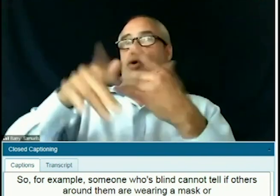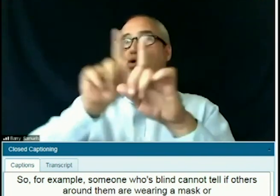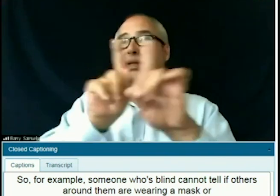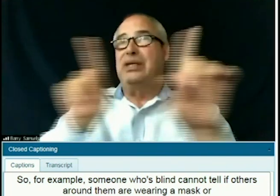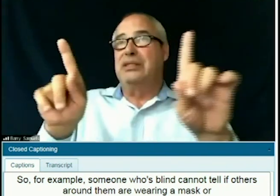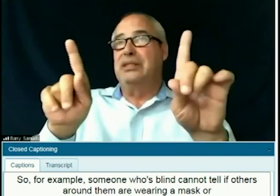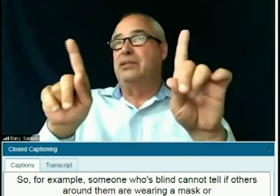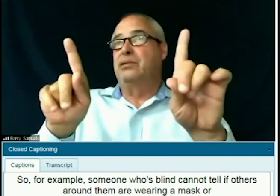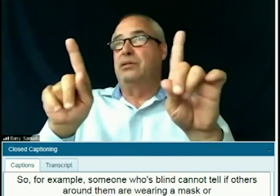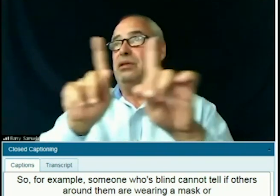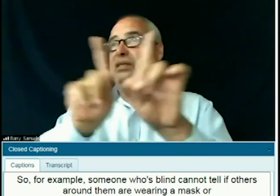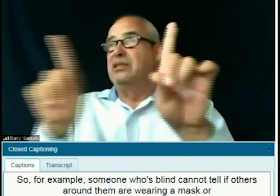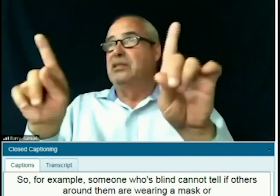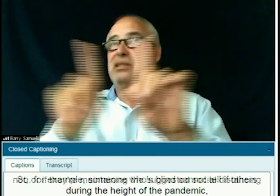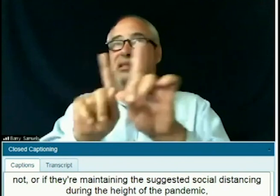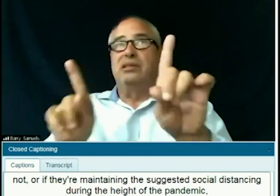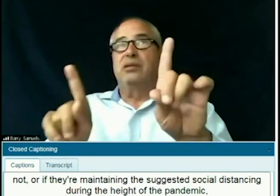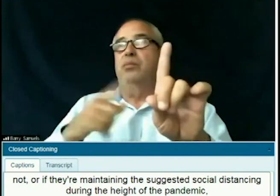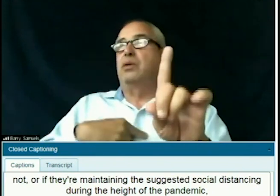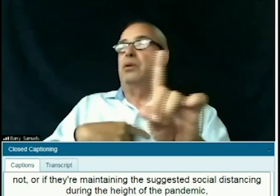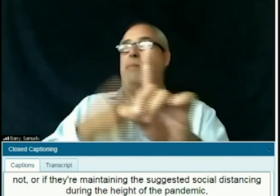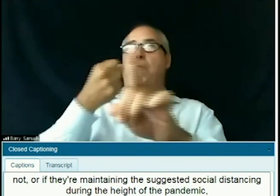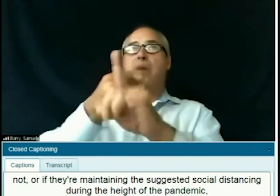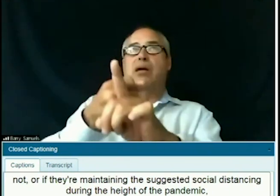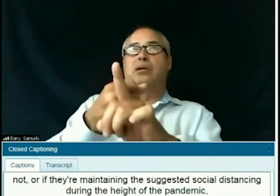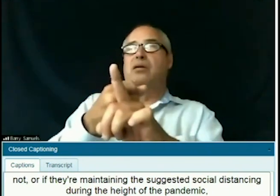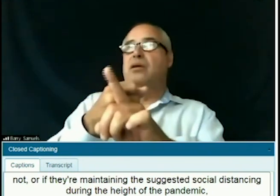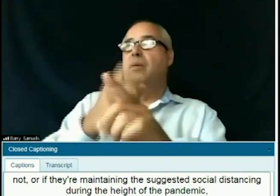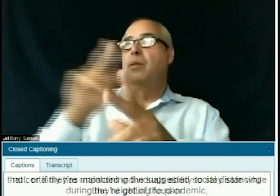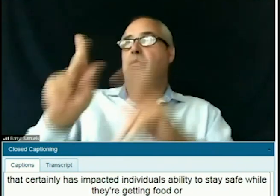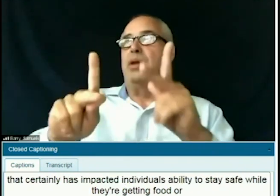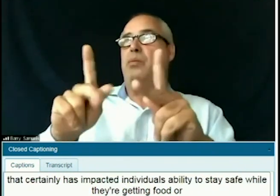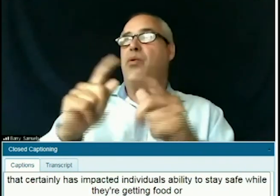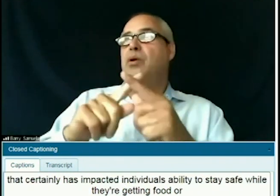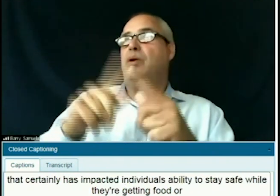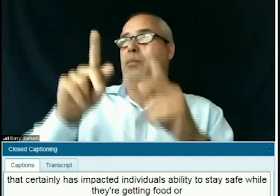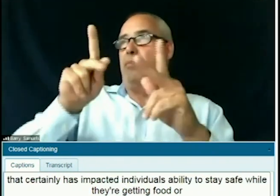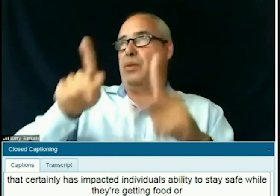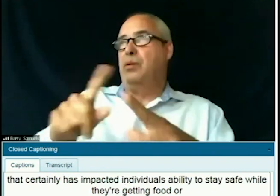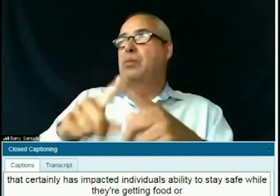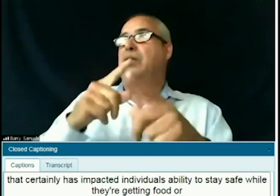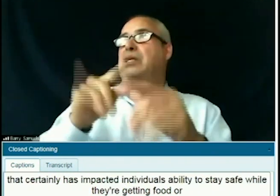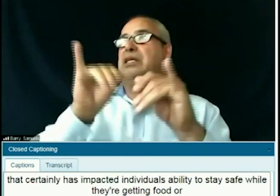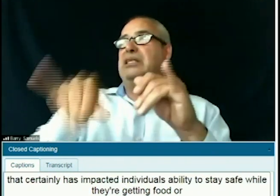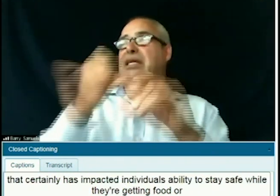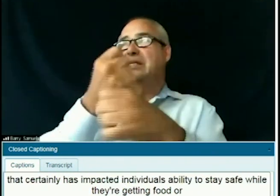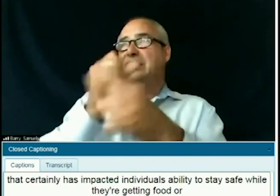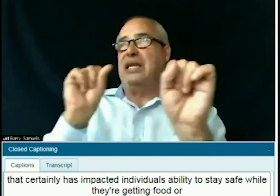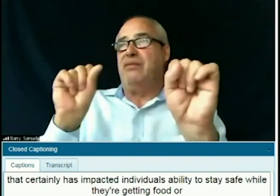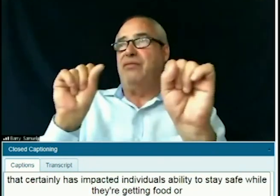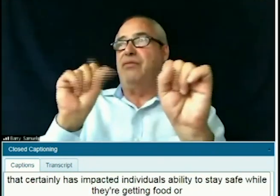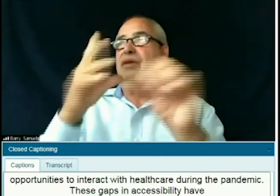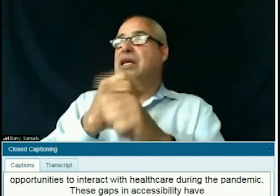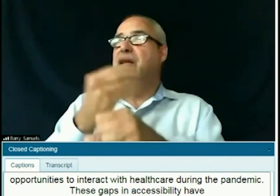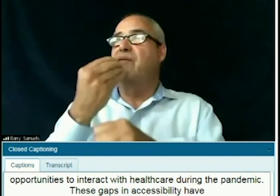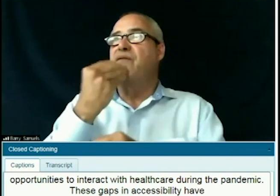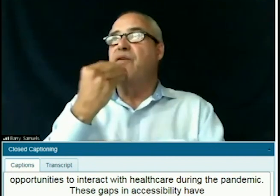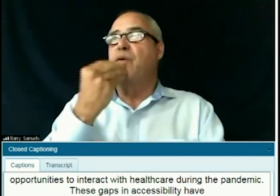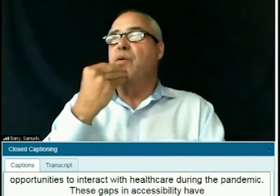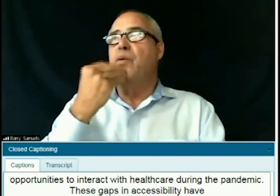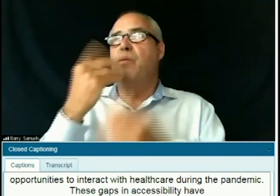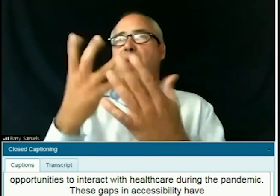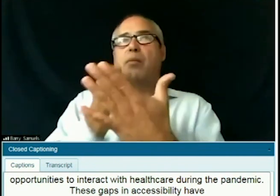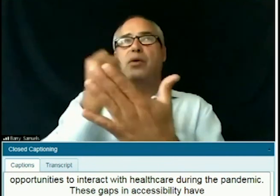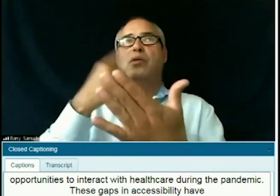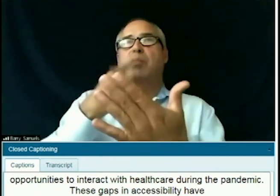pandemic. That certainly has impacted individuals' ability to stay safe while they're getting food or opportunities